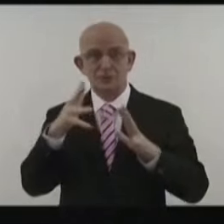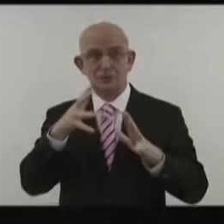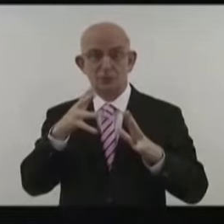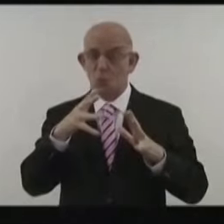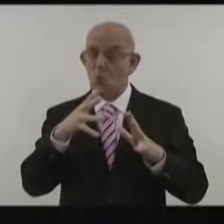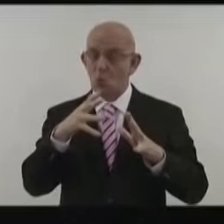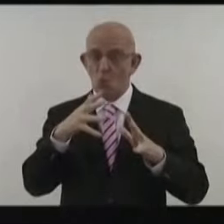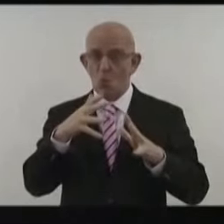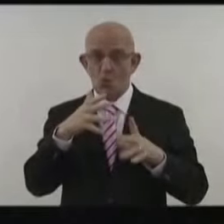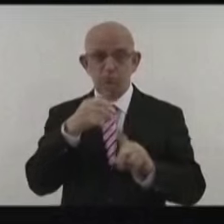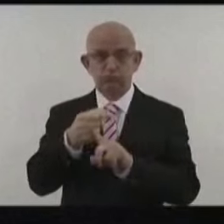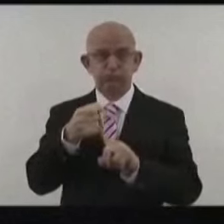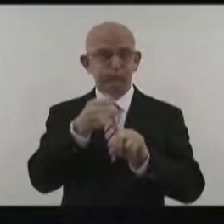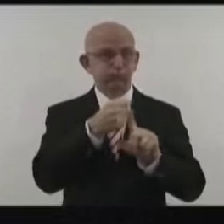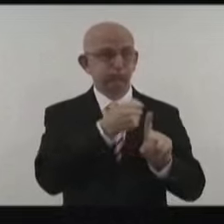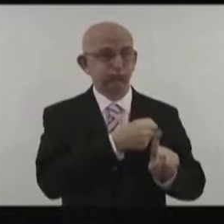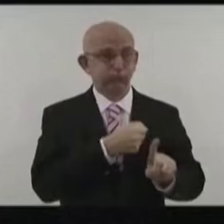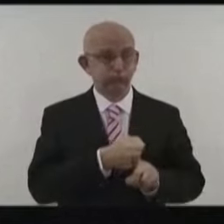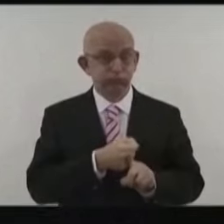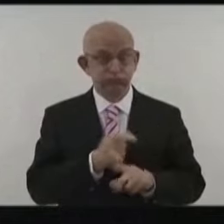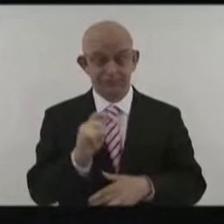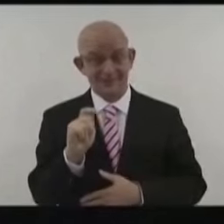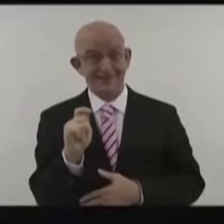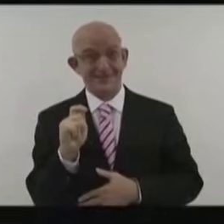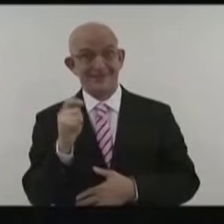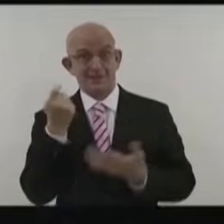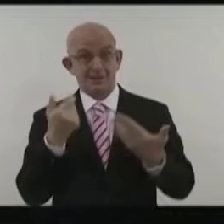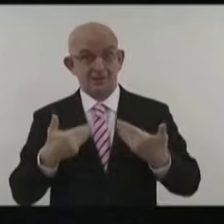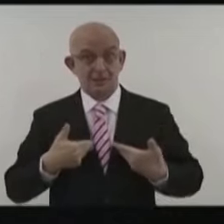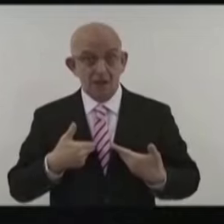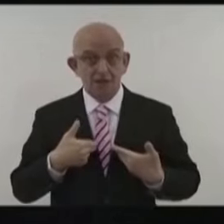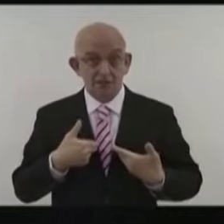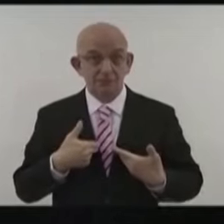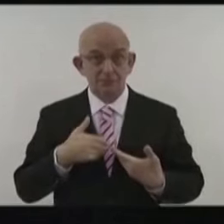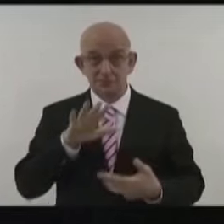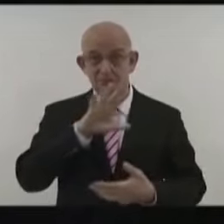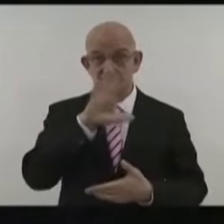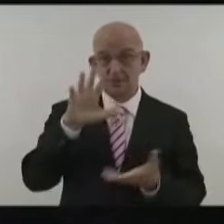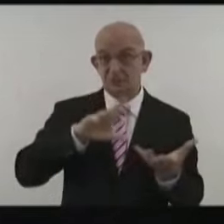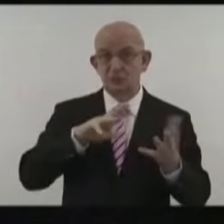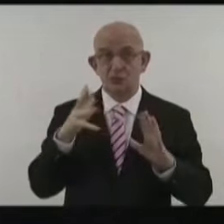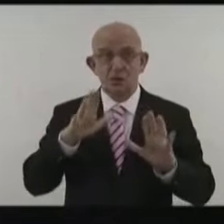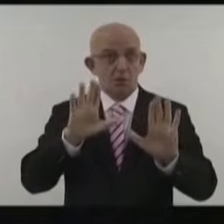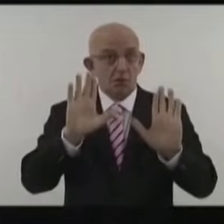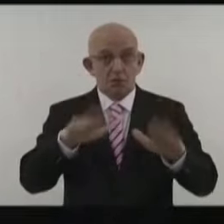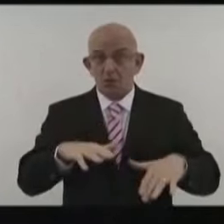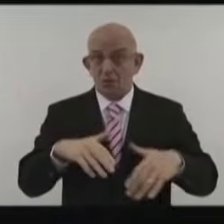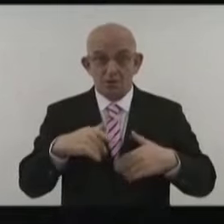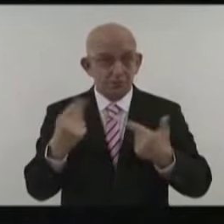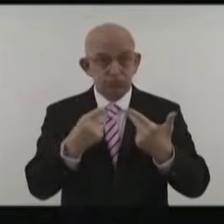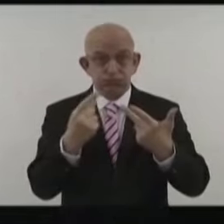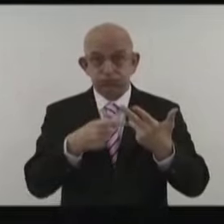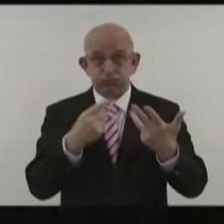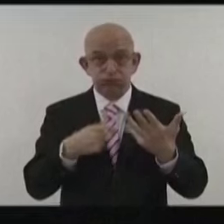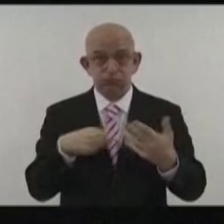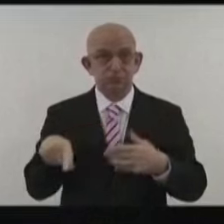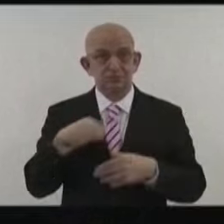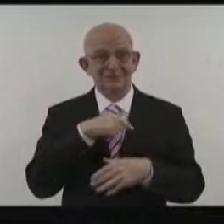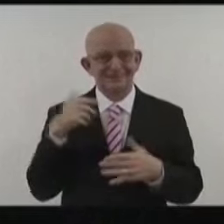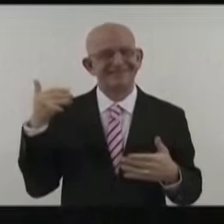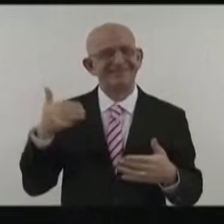only 5 months ago, we experienced horrible floods that led to the deaths of 267 and